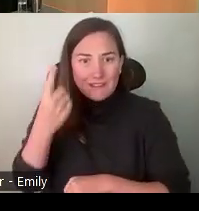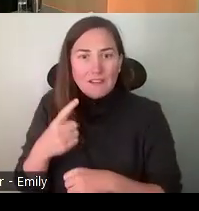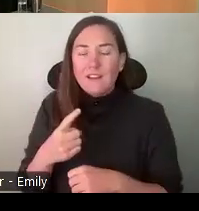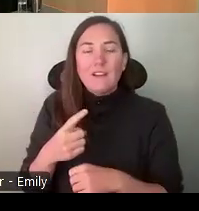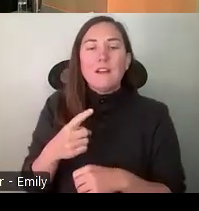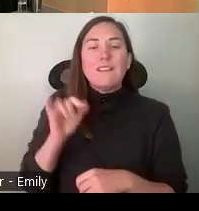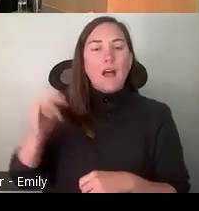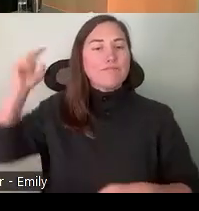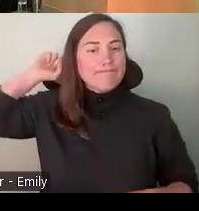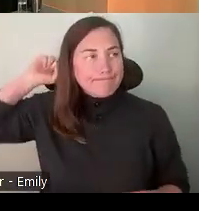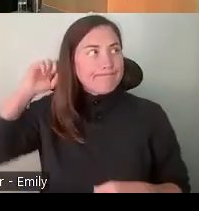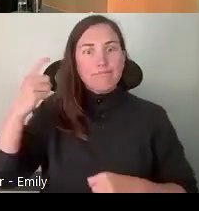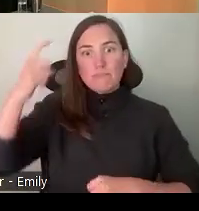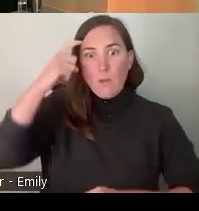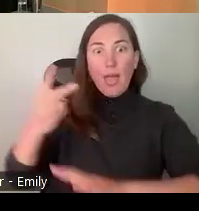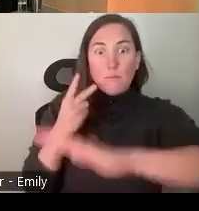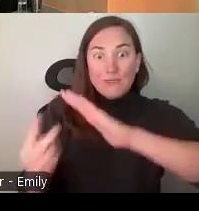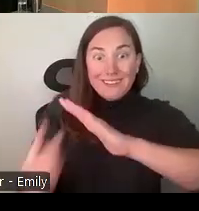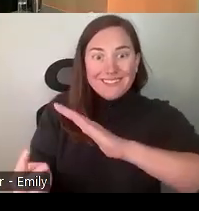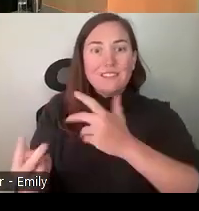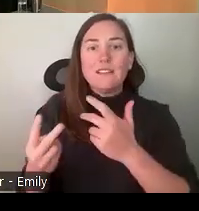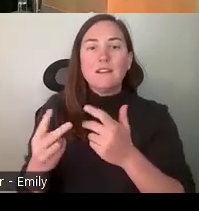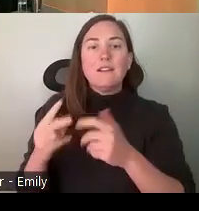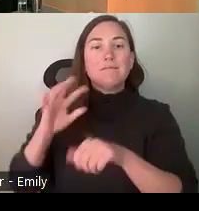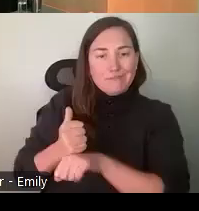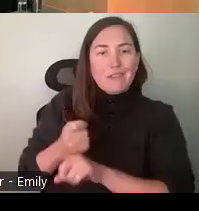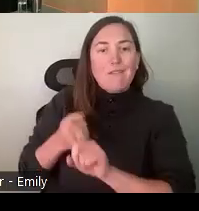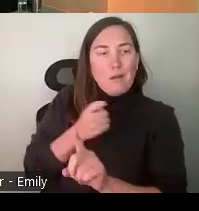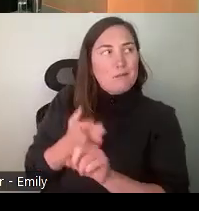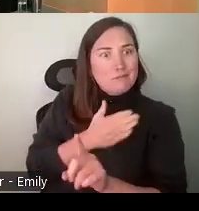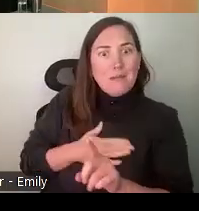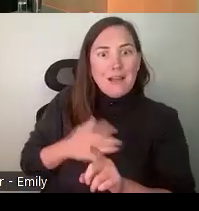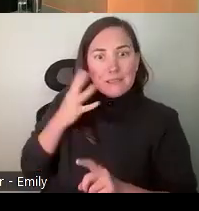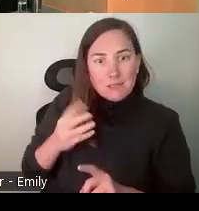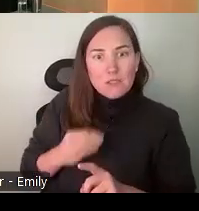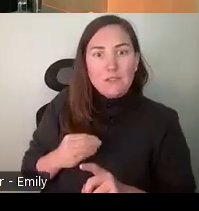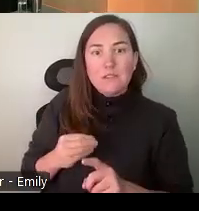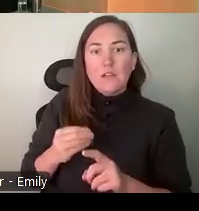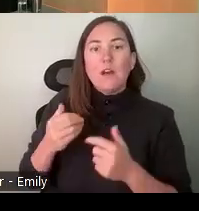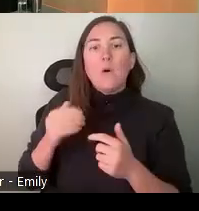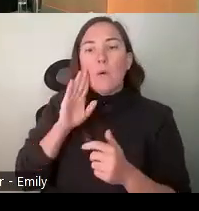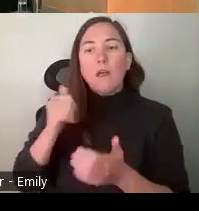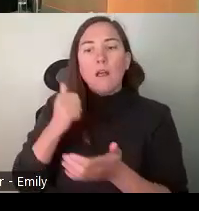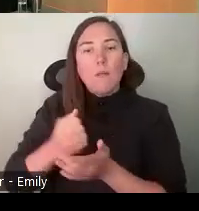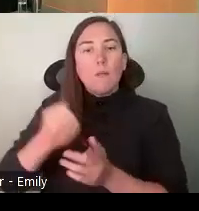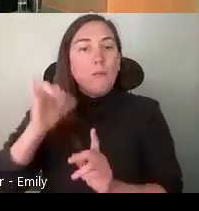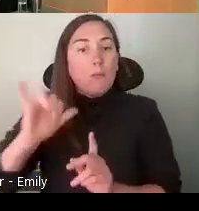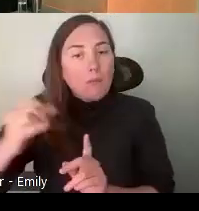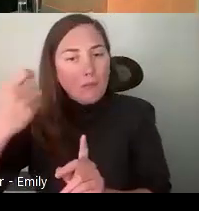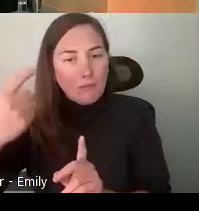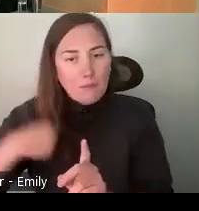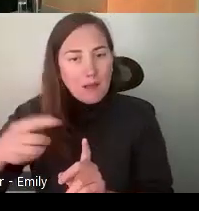or predictions that our brain is making based on prior experience in determining what we perceive.